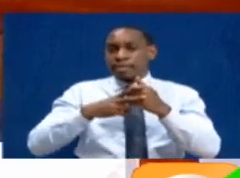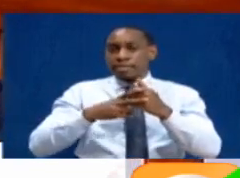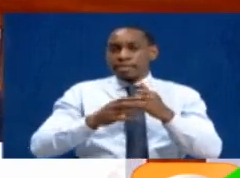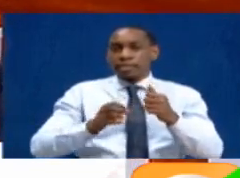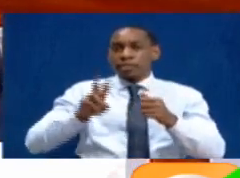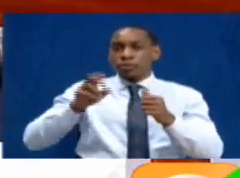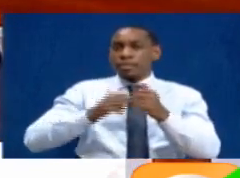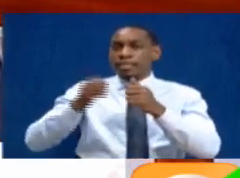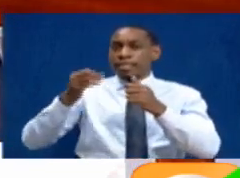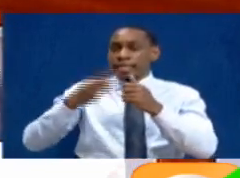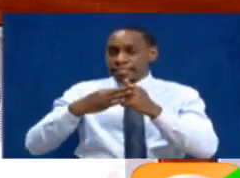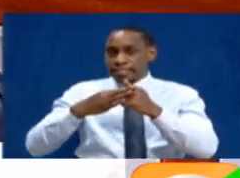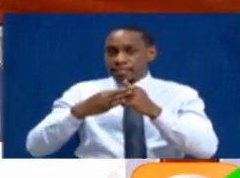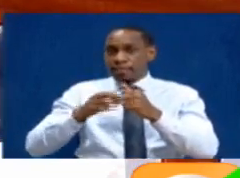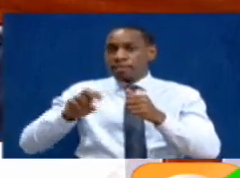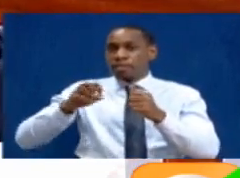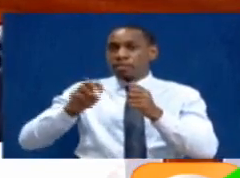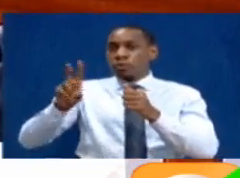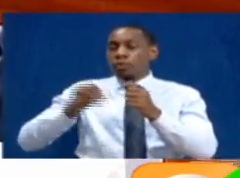2018,